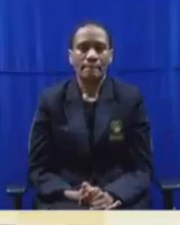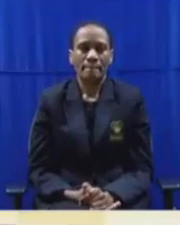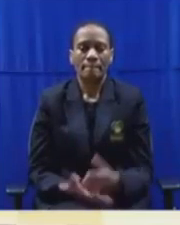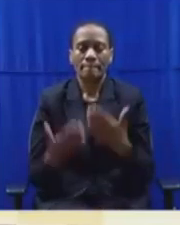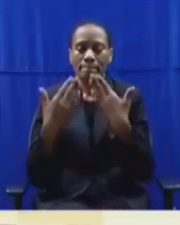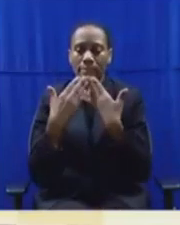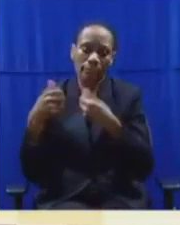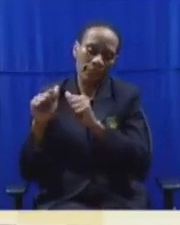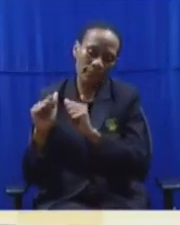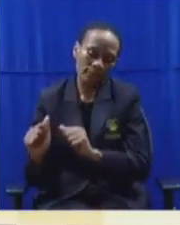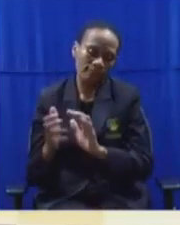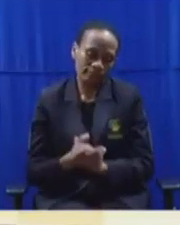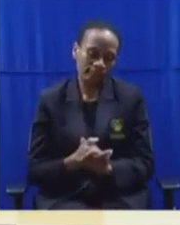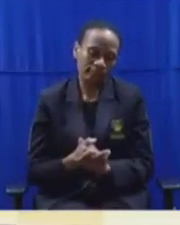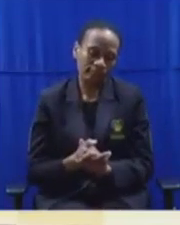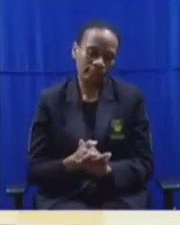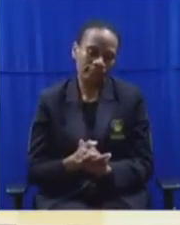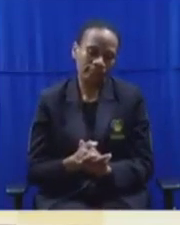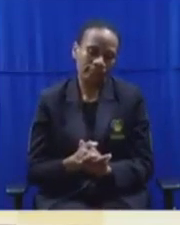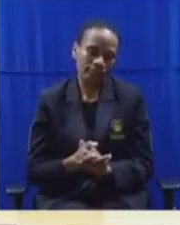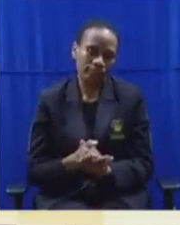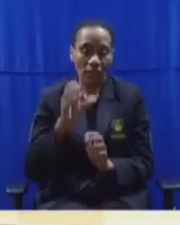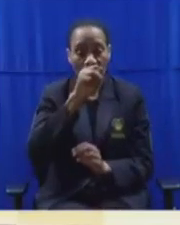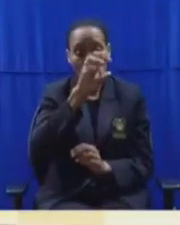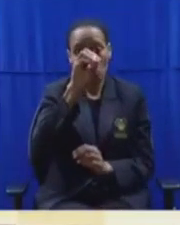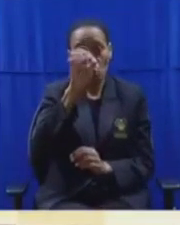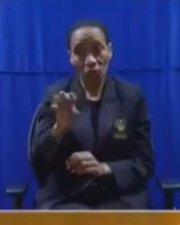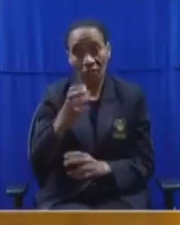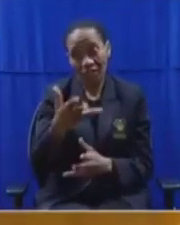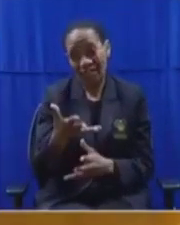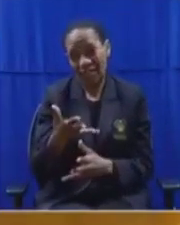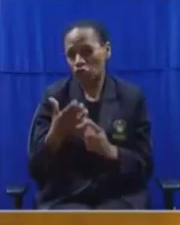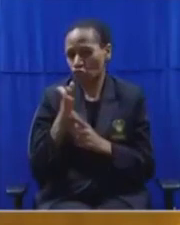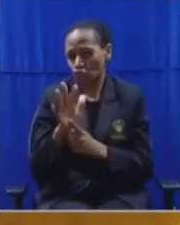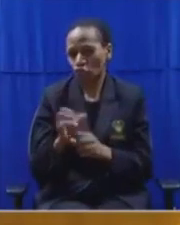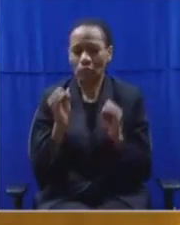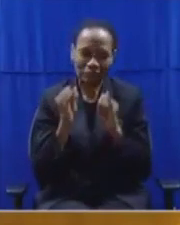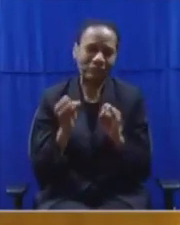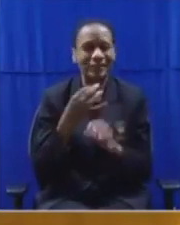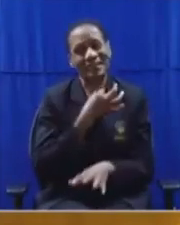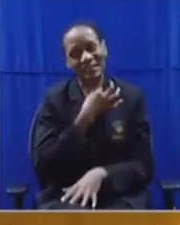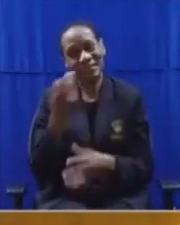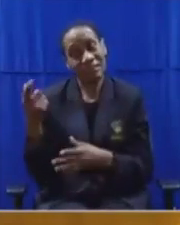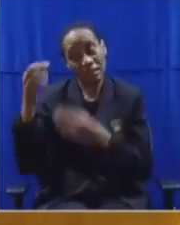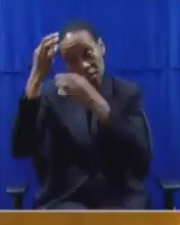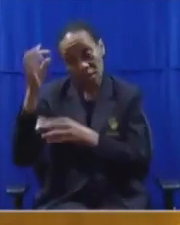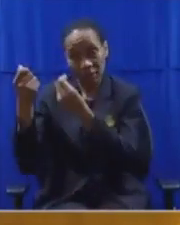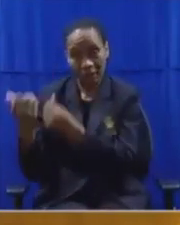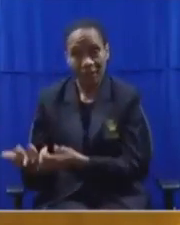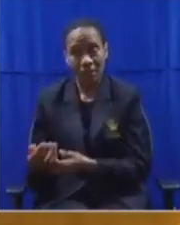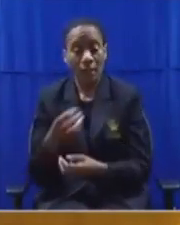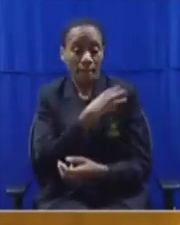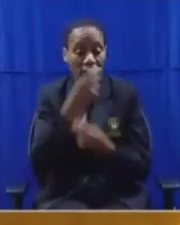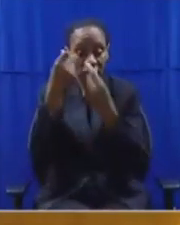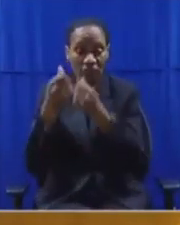Thank you, House Chairperson. State-owned entities pose a very serious risk to the fiscus, Finance